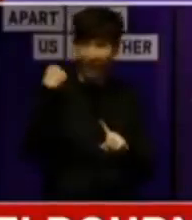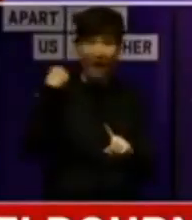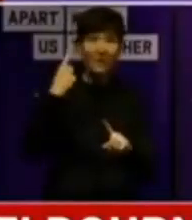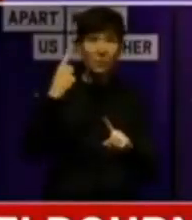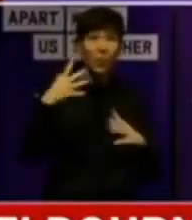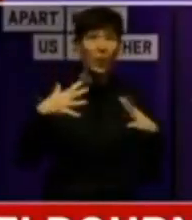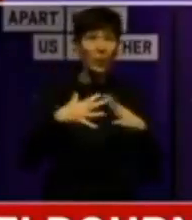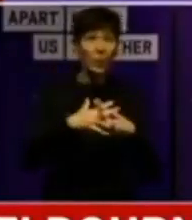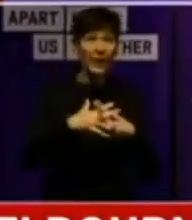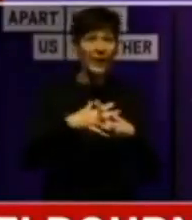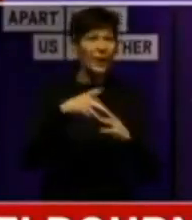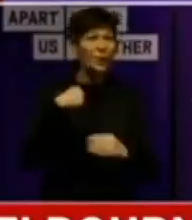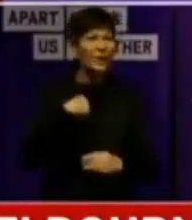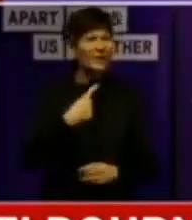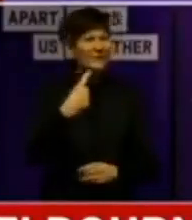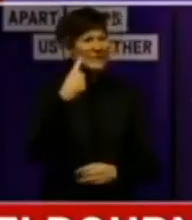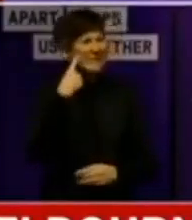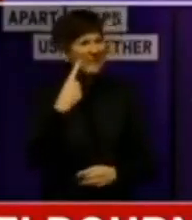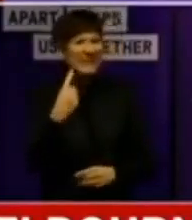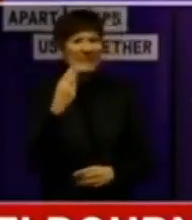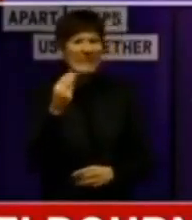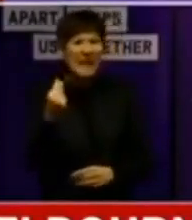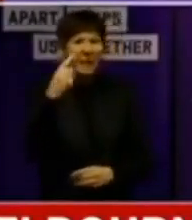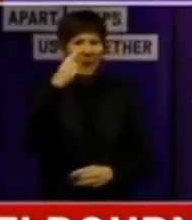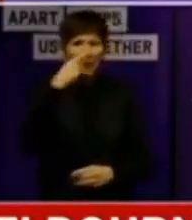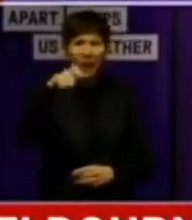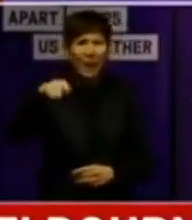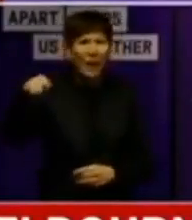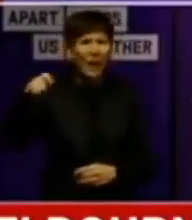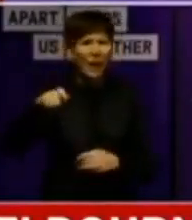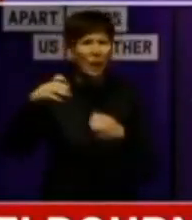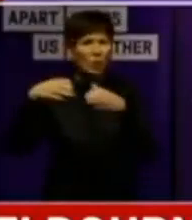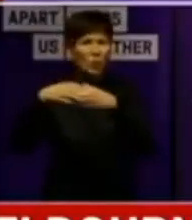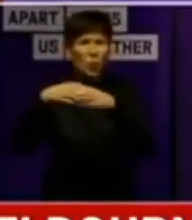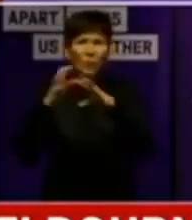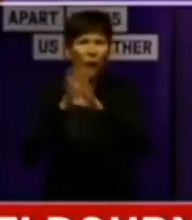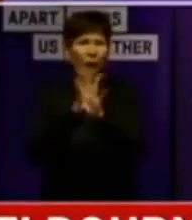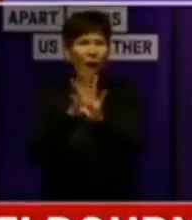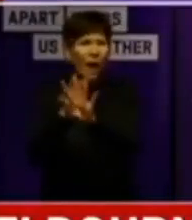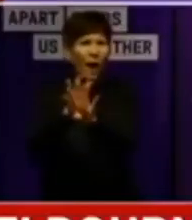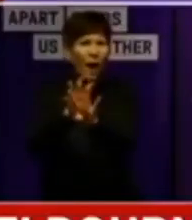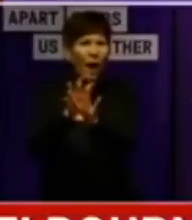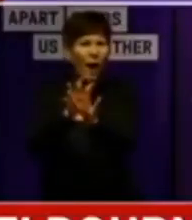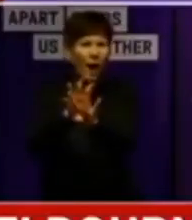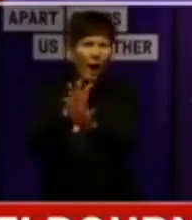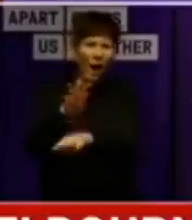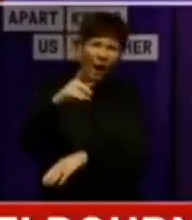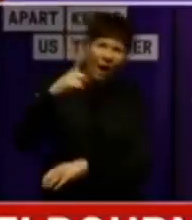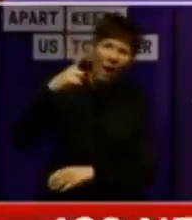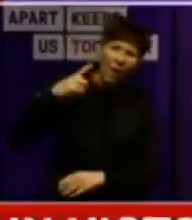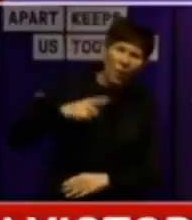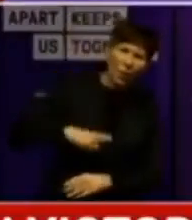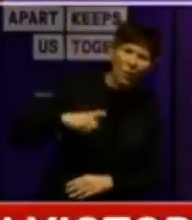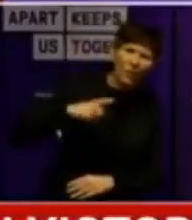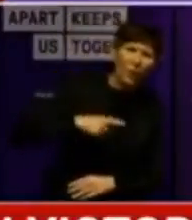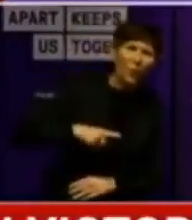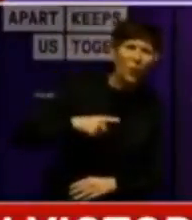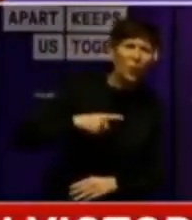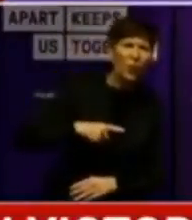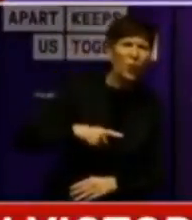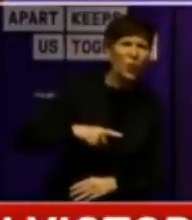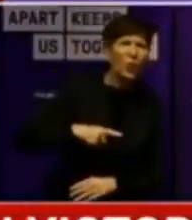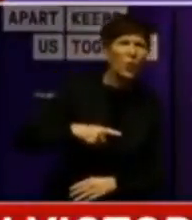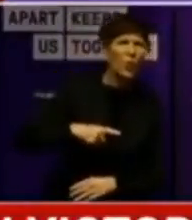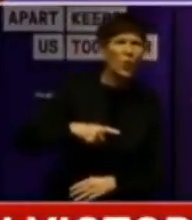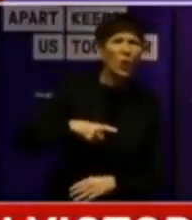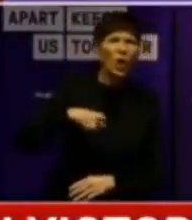small groups, but nonetheless concerning groups who classify themselves as sovereign citizens, whatever that might mean,